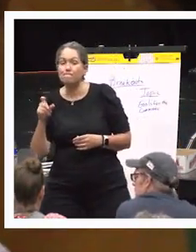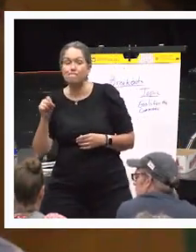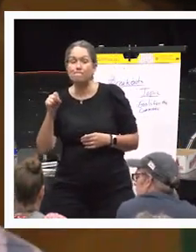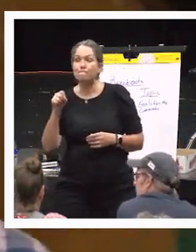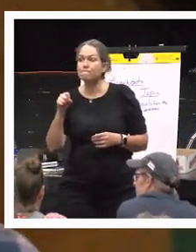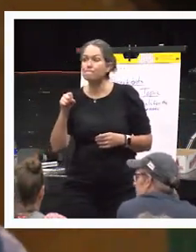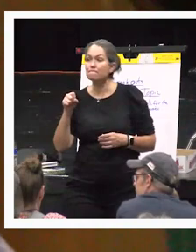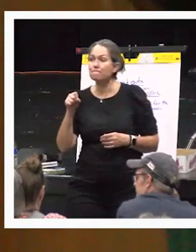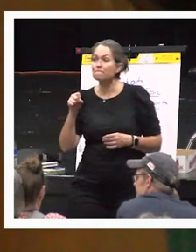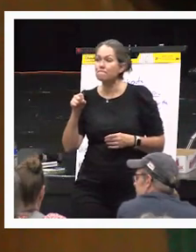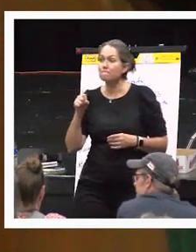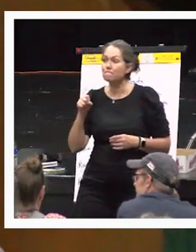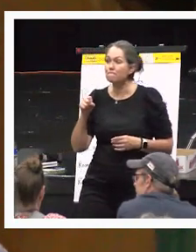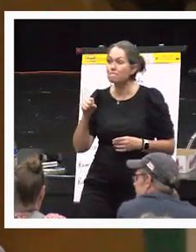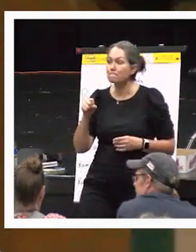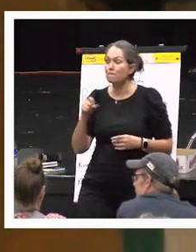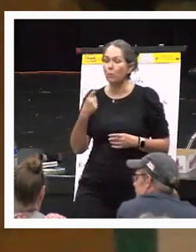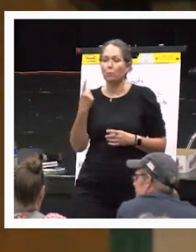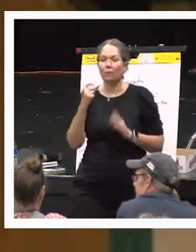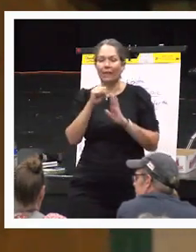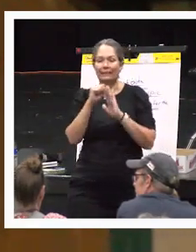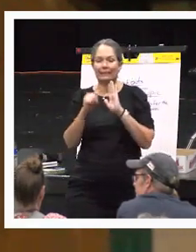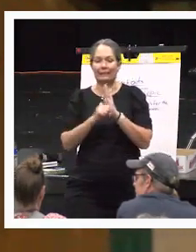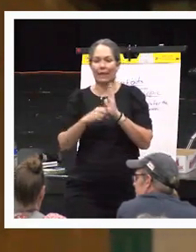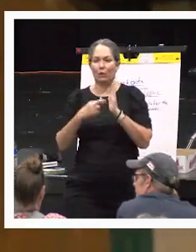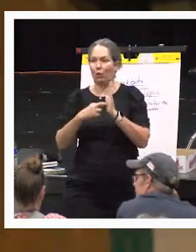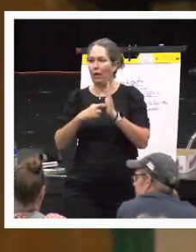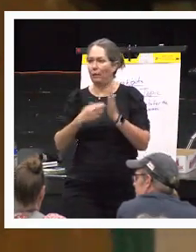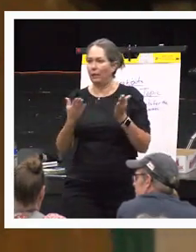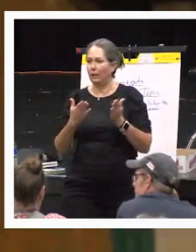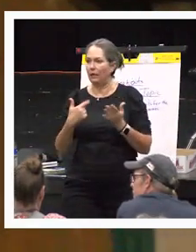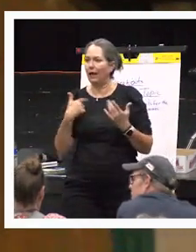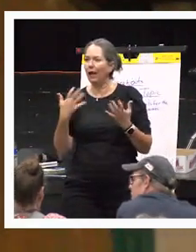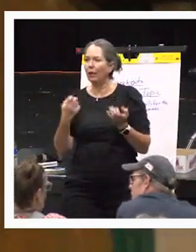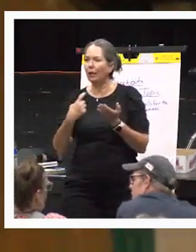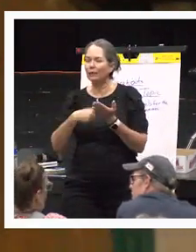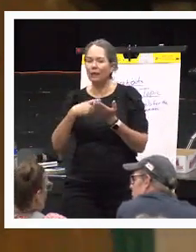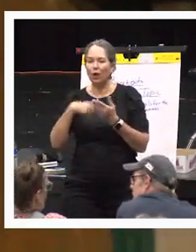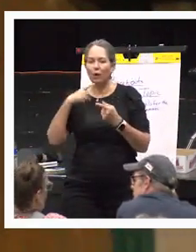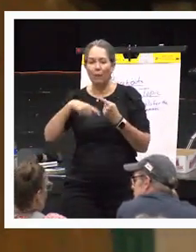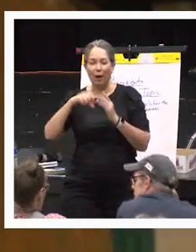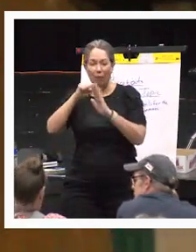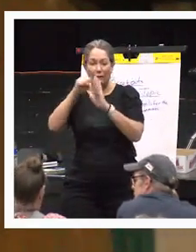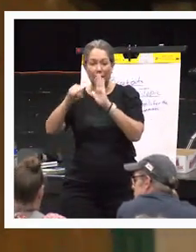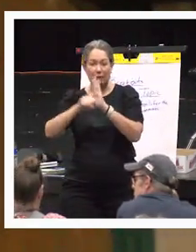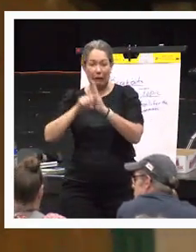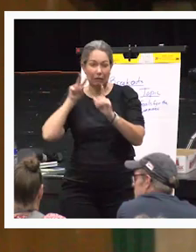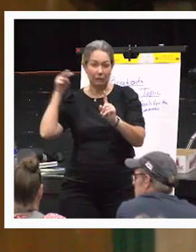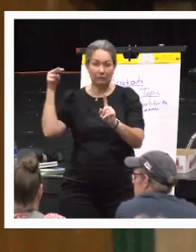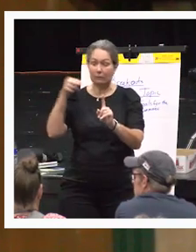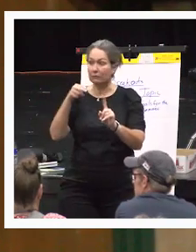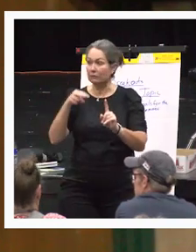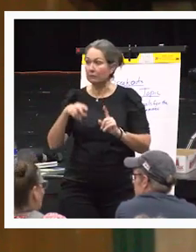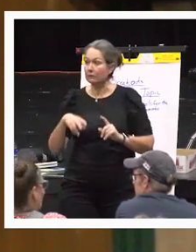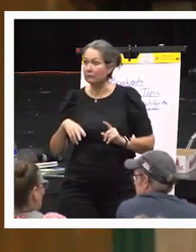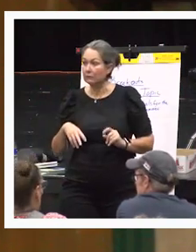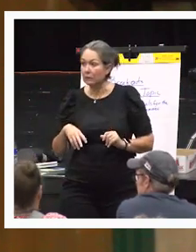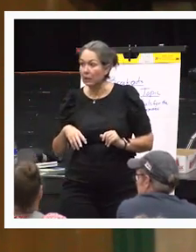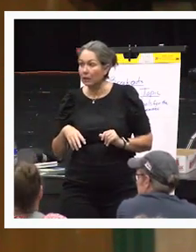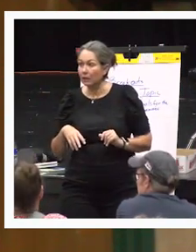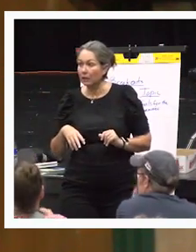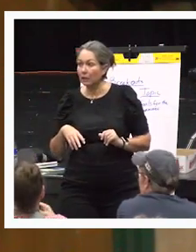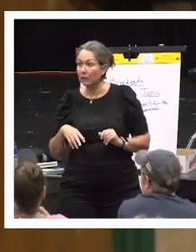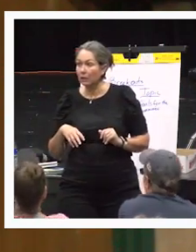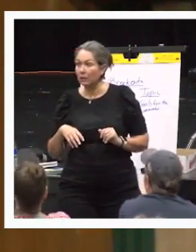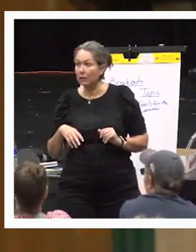Hey, everybody. I'm Connor Casey. I'm one of your state reps here. And I just want to talk about the state perspective a bit. Gentleman down there said, like, why